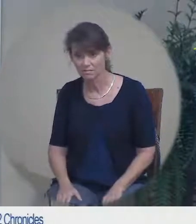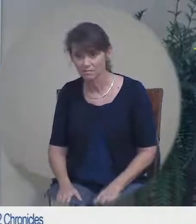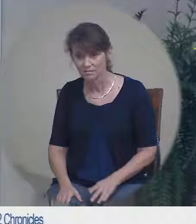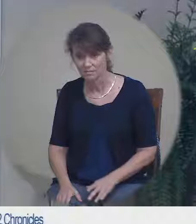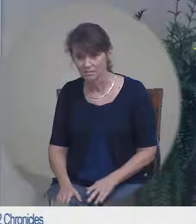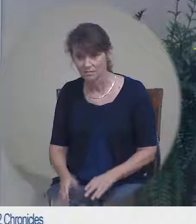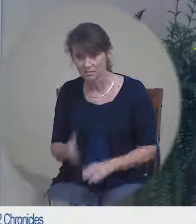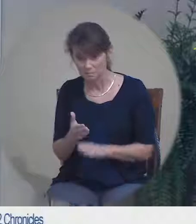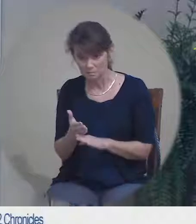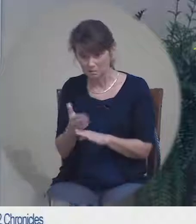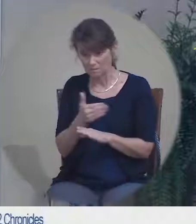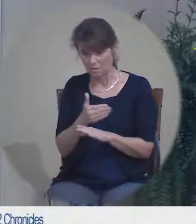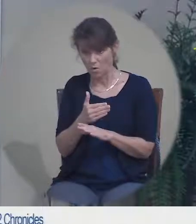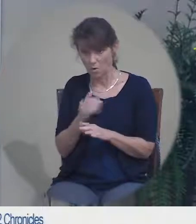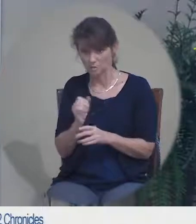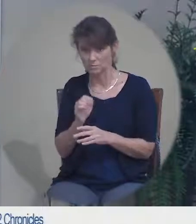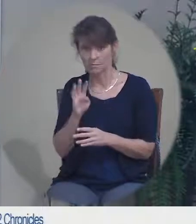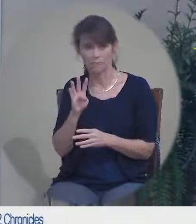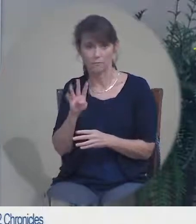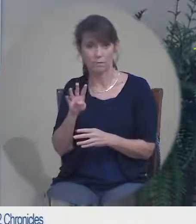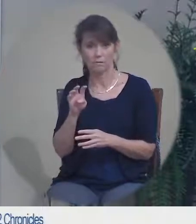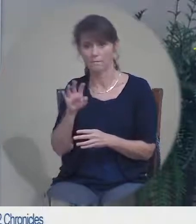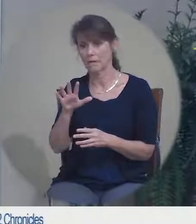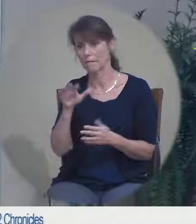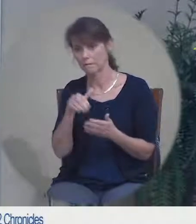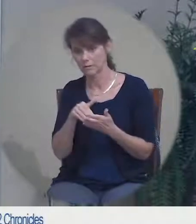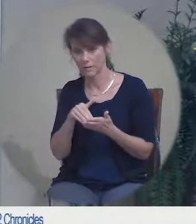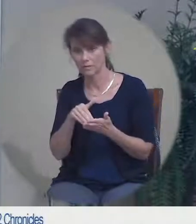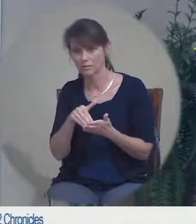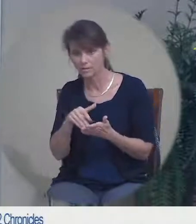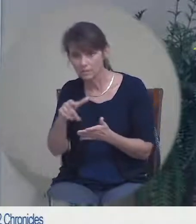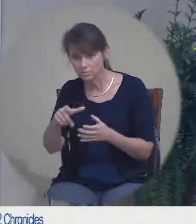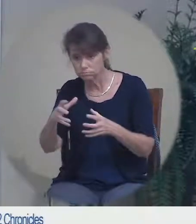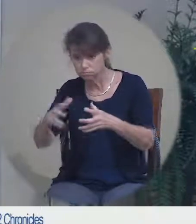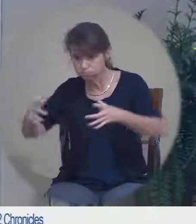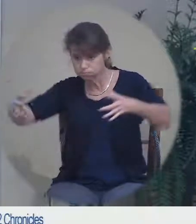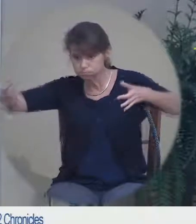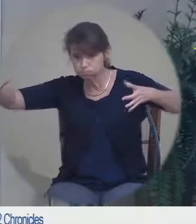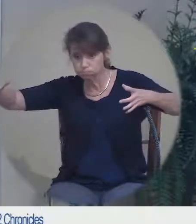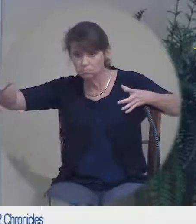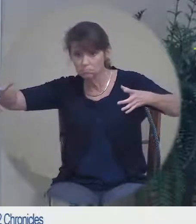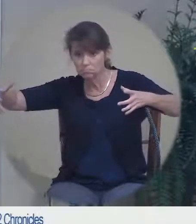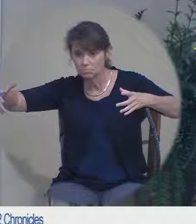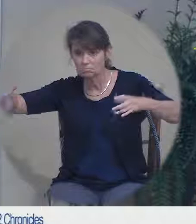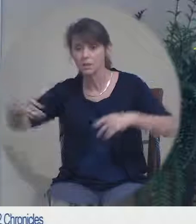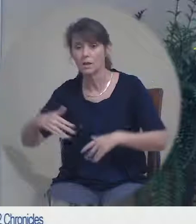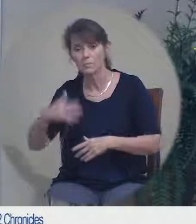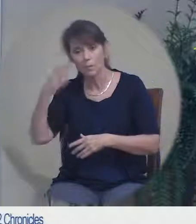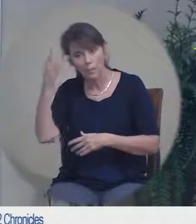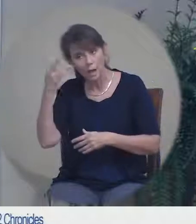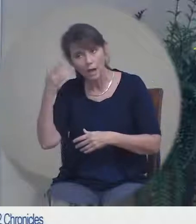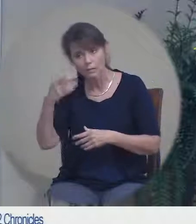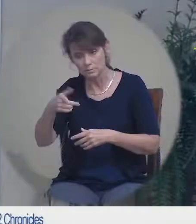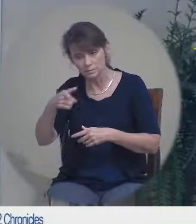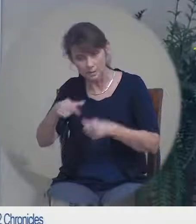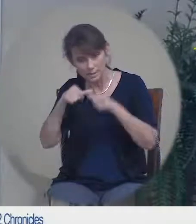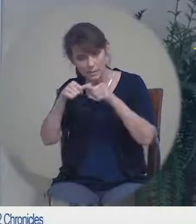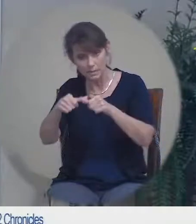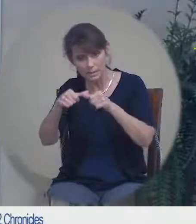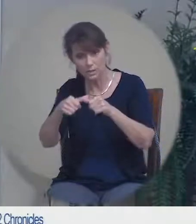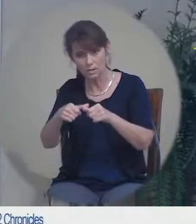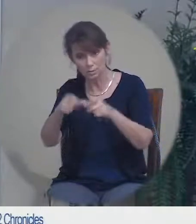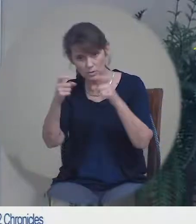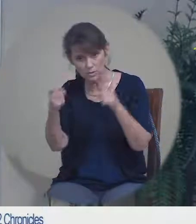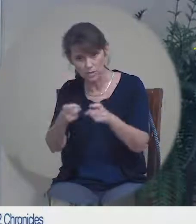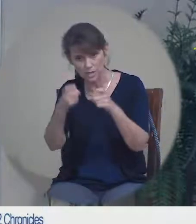thousands, the hundreds of thousands at various points in their history, because they continued to walk in the ways